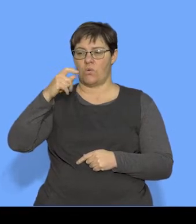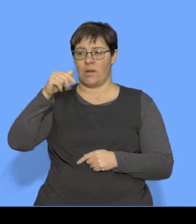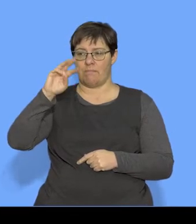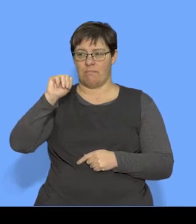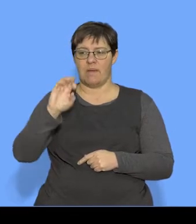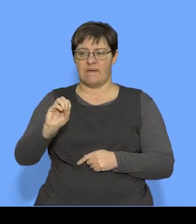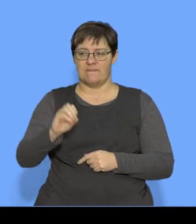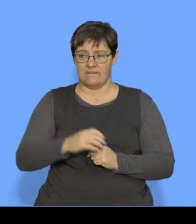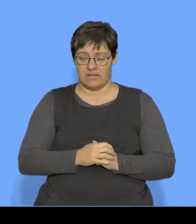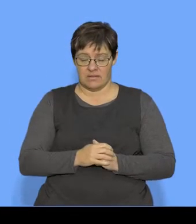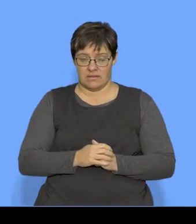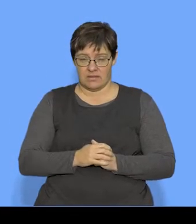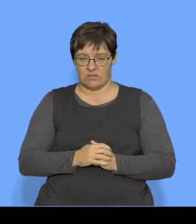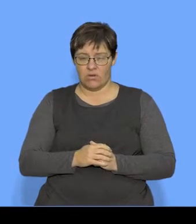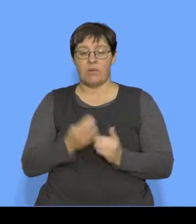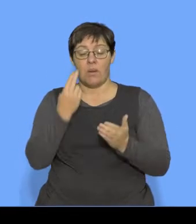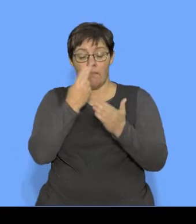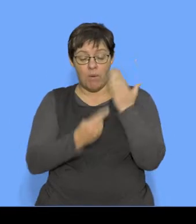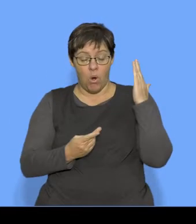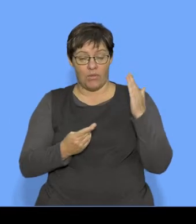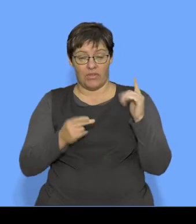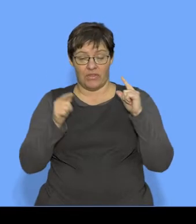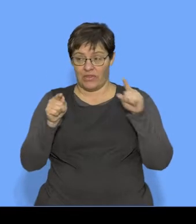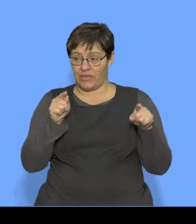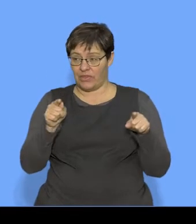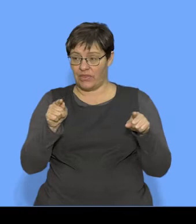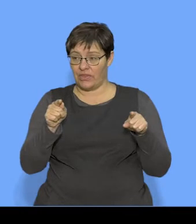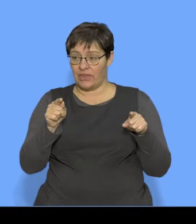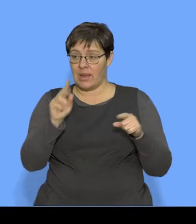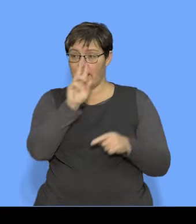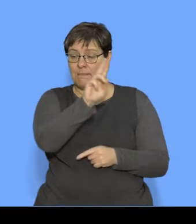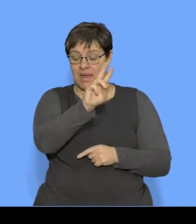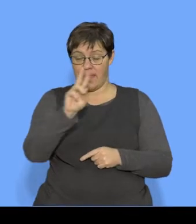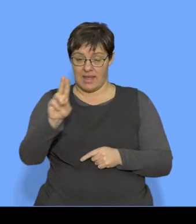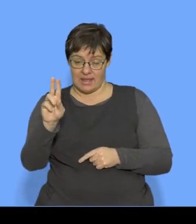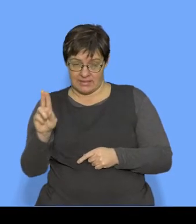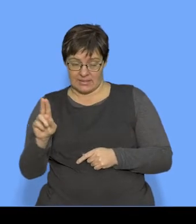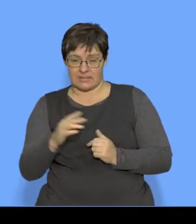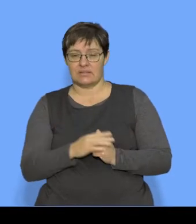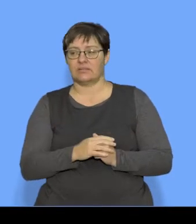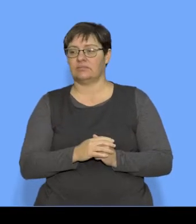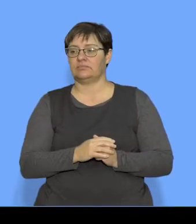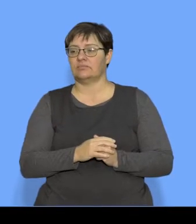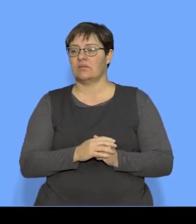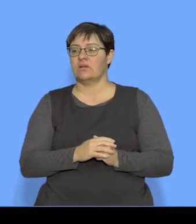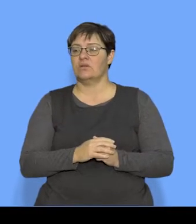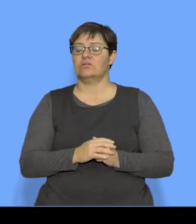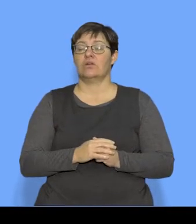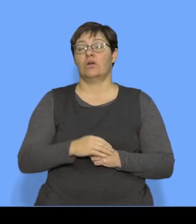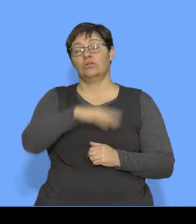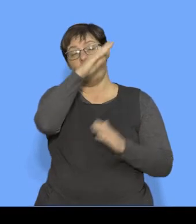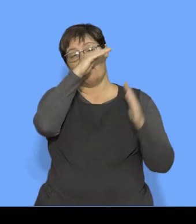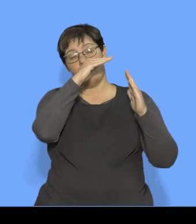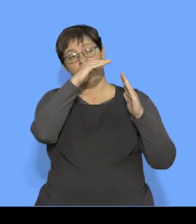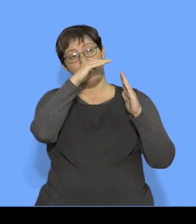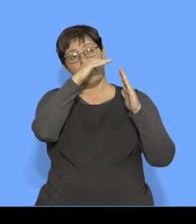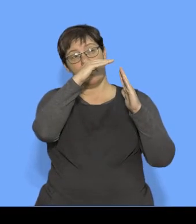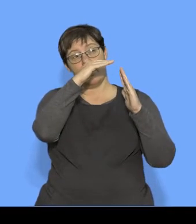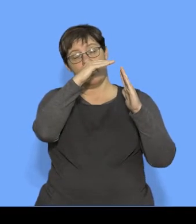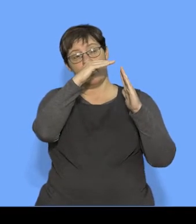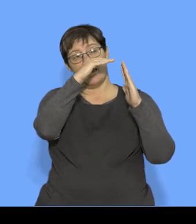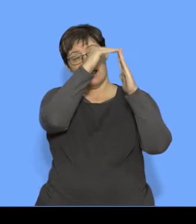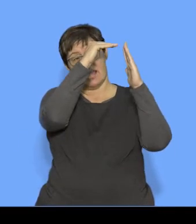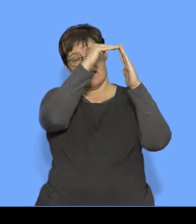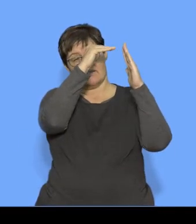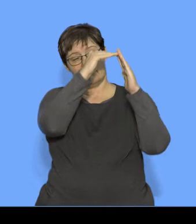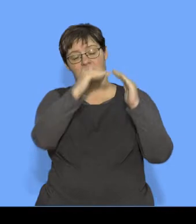are equal, both pairs. So meaning the one by the top left corner and bottom